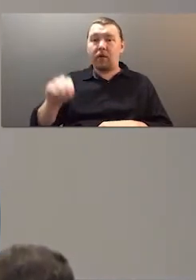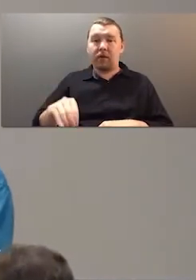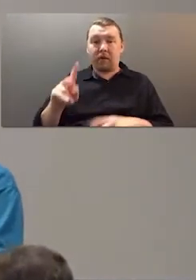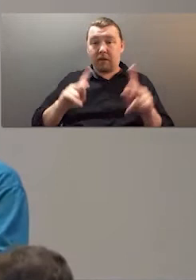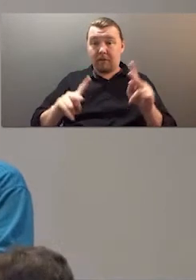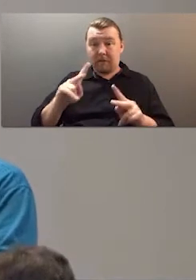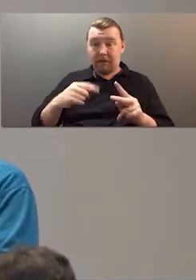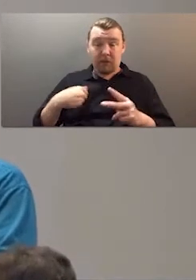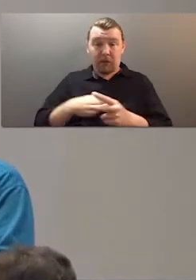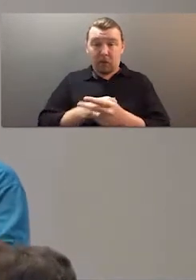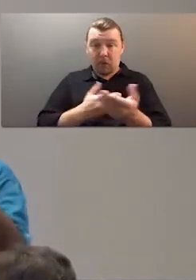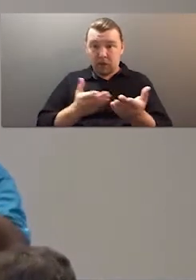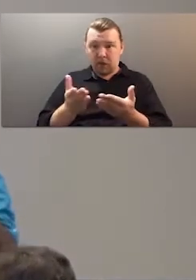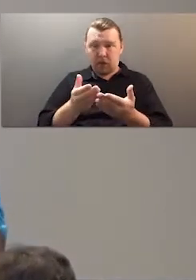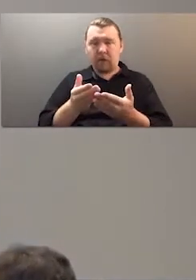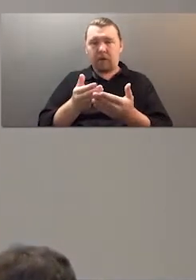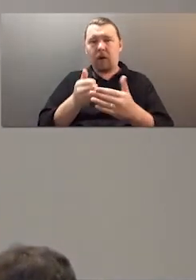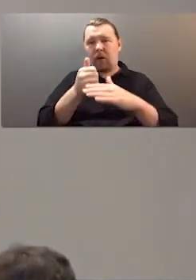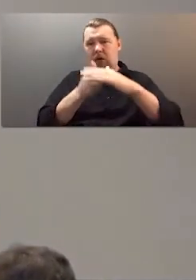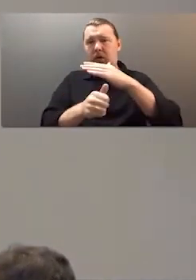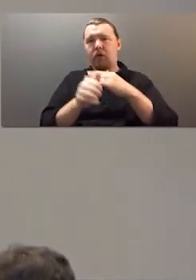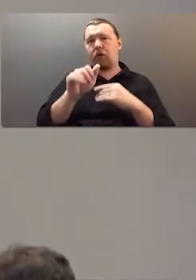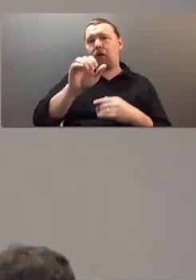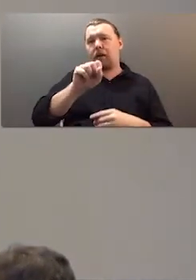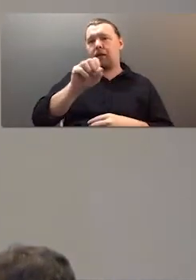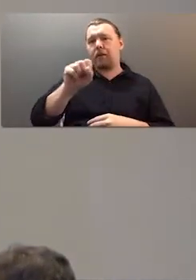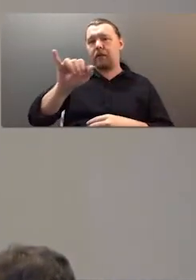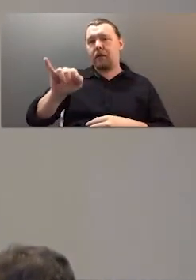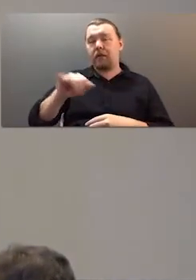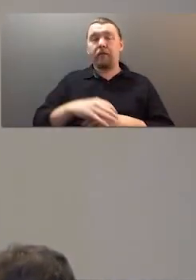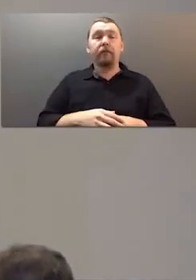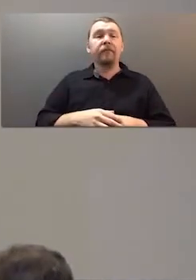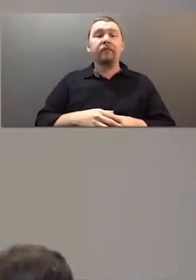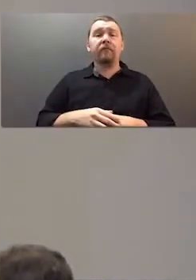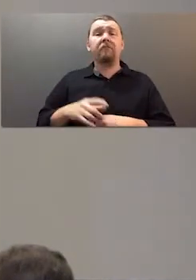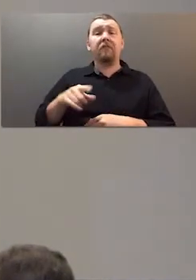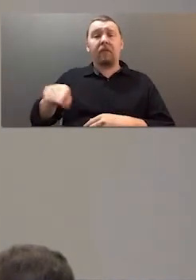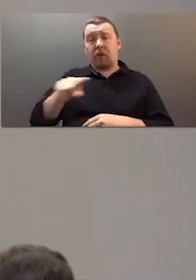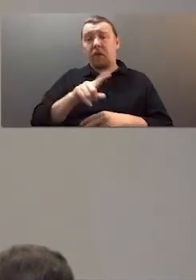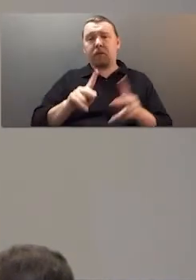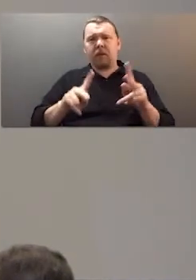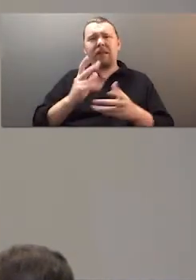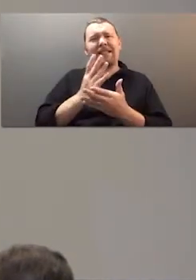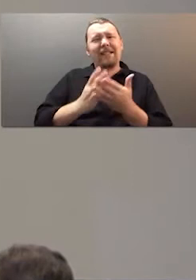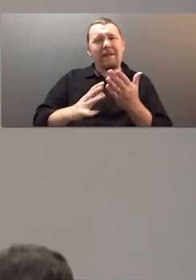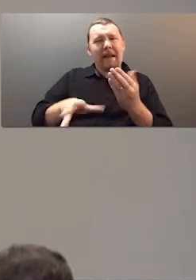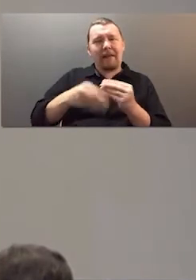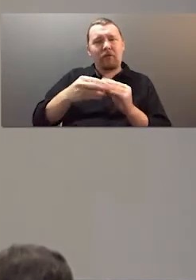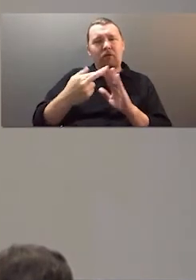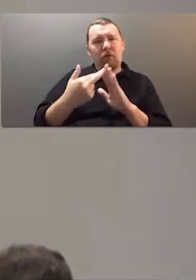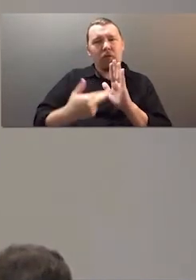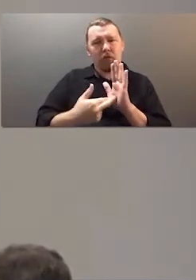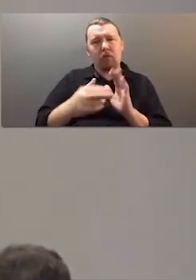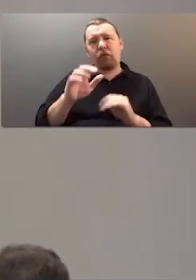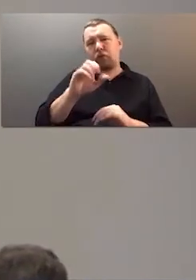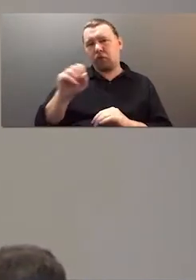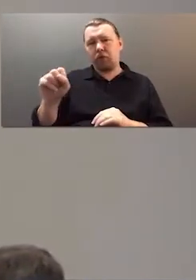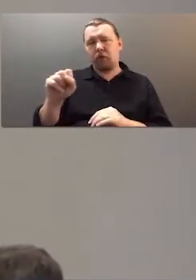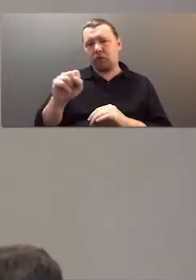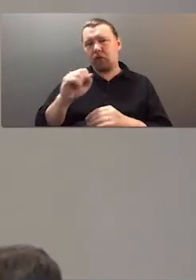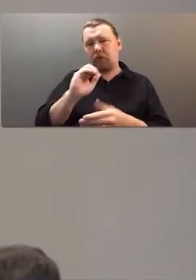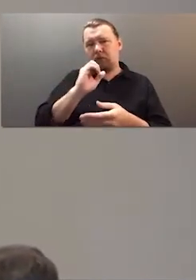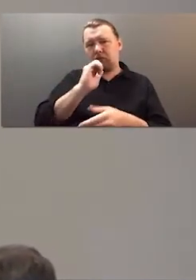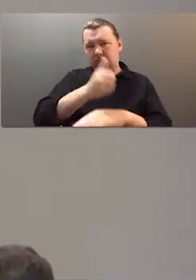people we serve in the program fall under that. And so those individuals, there are some additional rules that Social Security has put